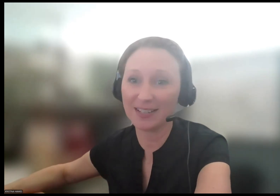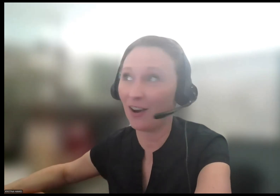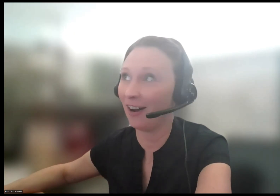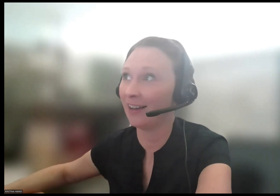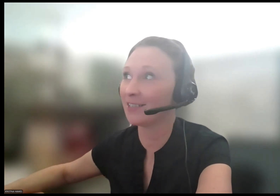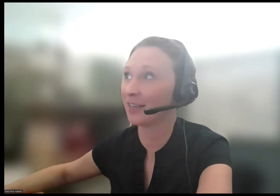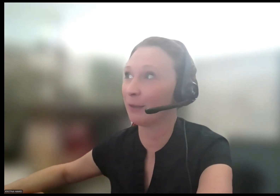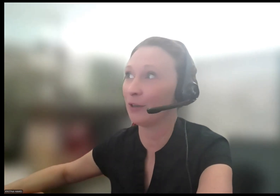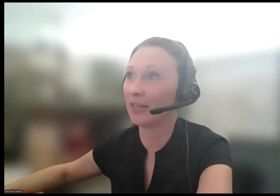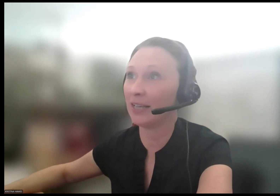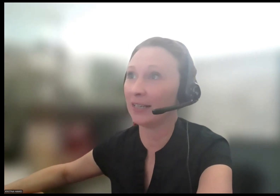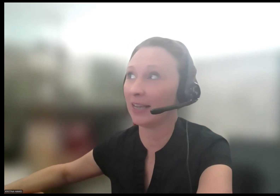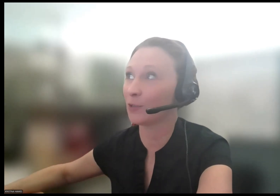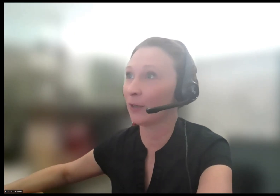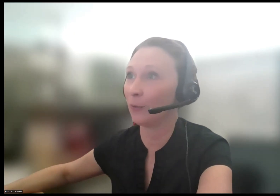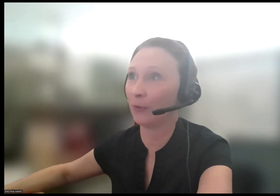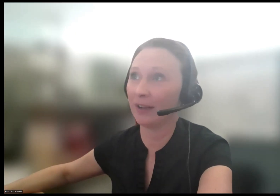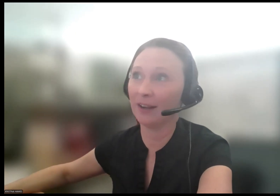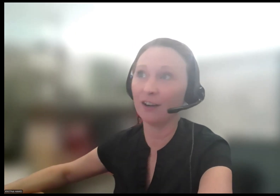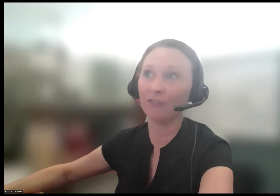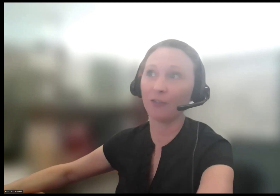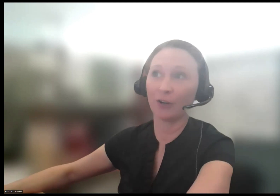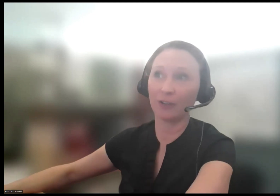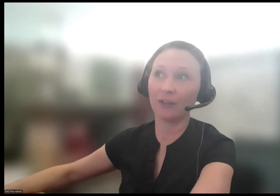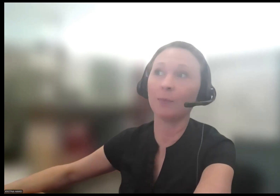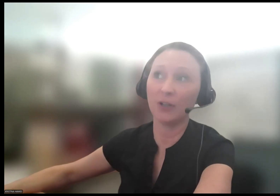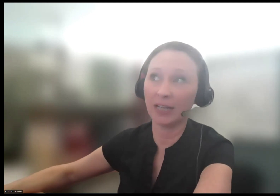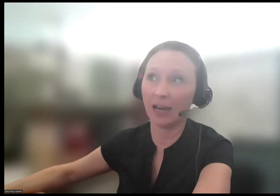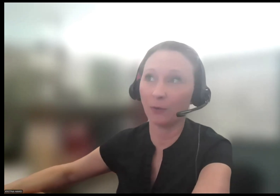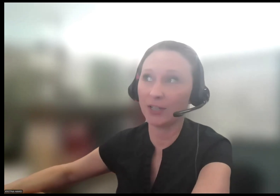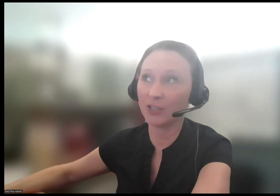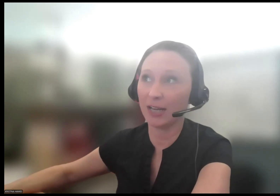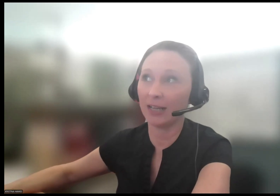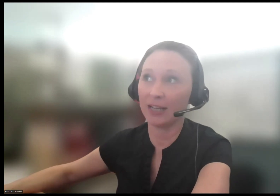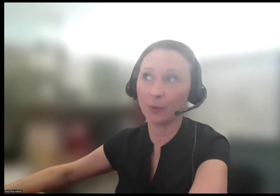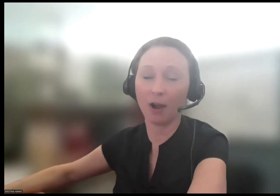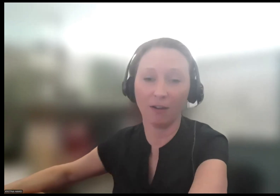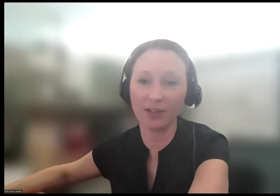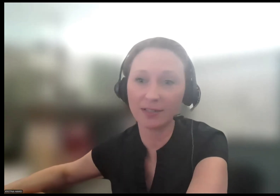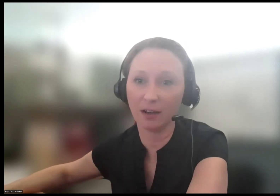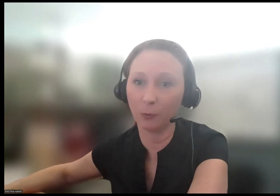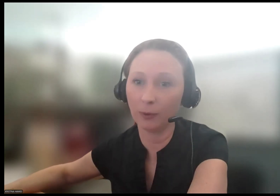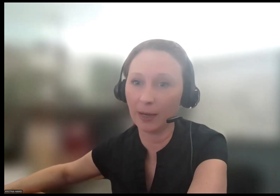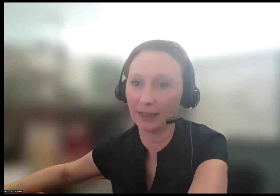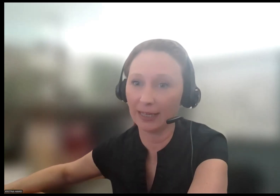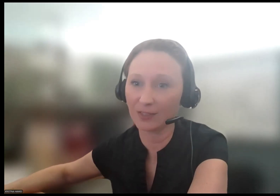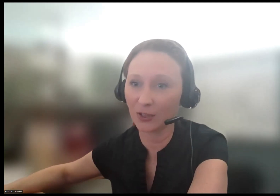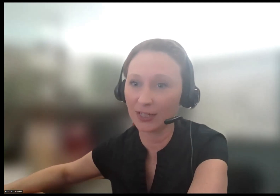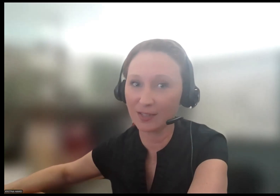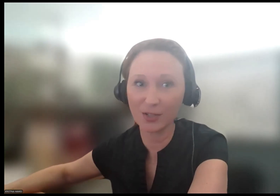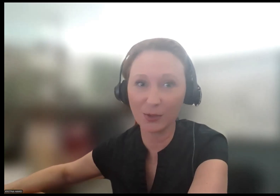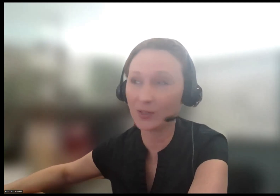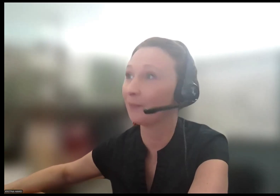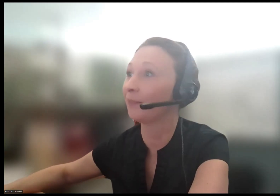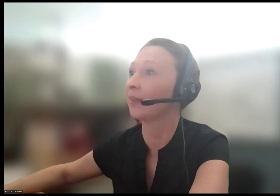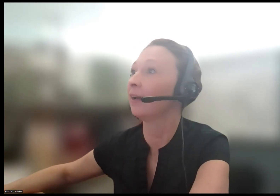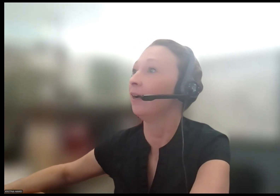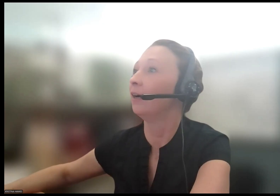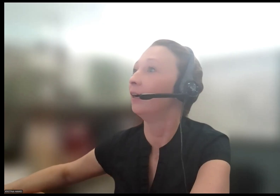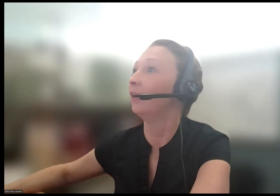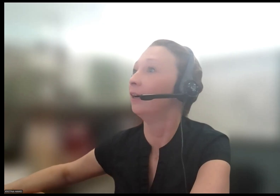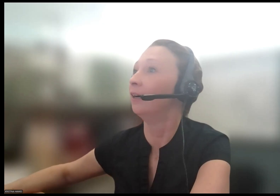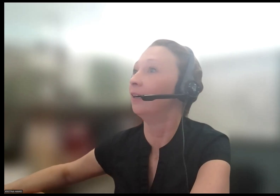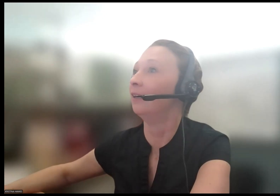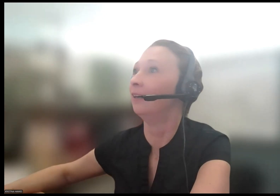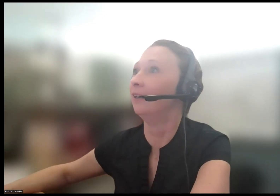I'm Christina Hawes, the Community Engagement Coordinator for Community Outreach and Engagement Office of Wilmot Cancer Institute.